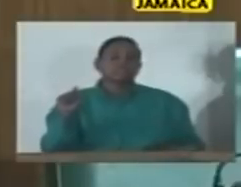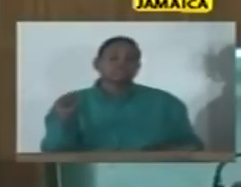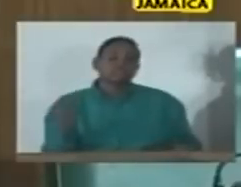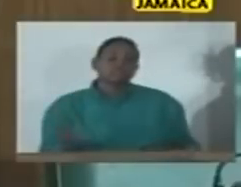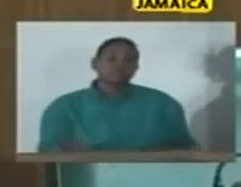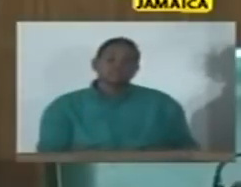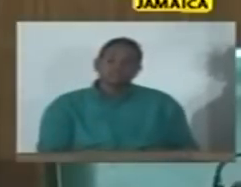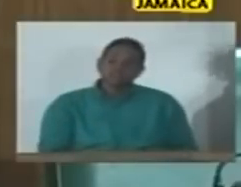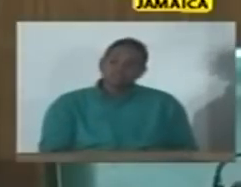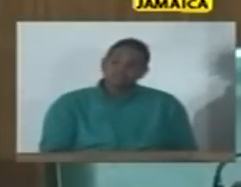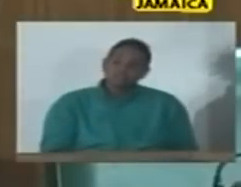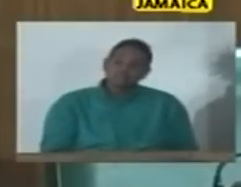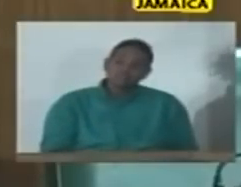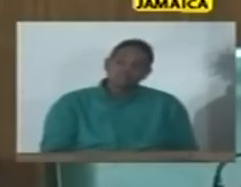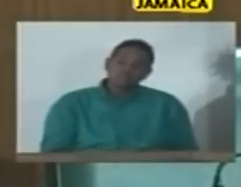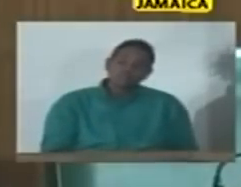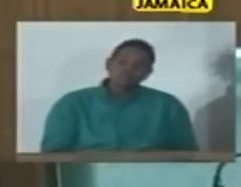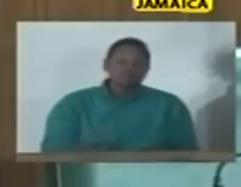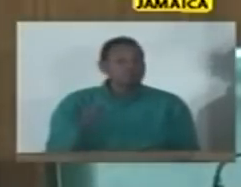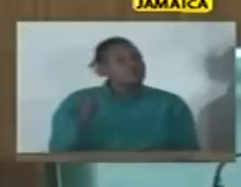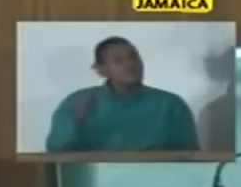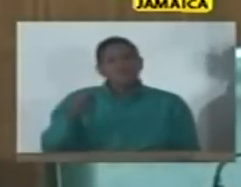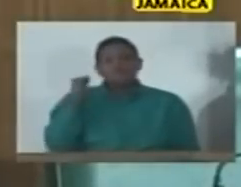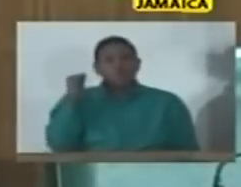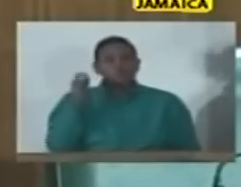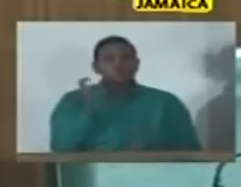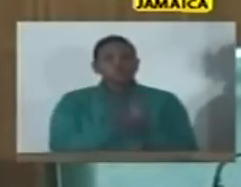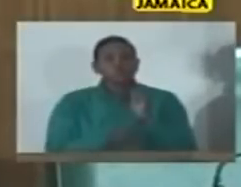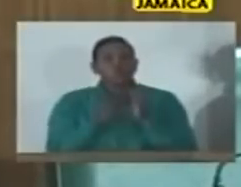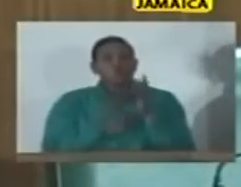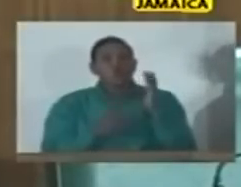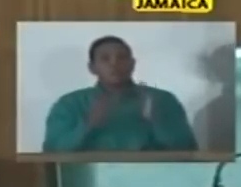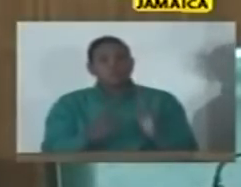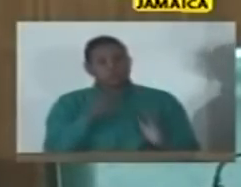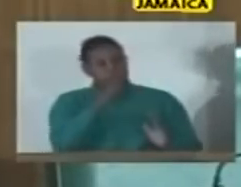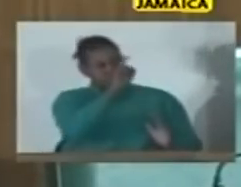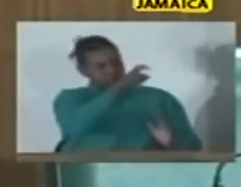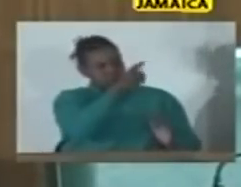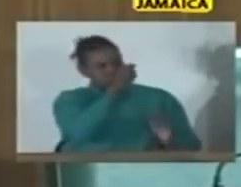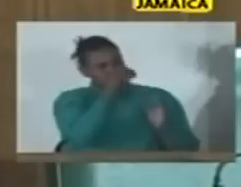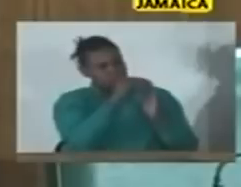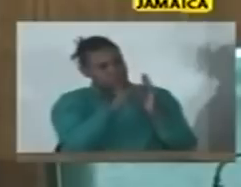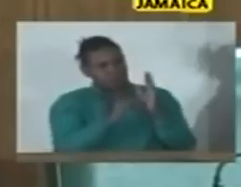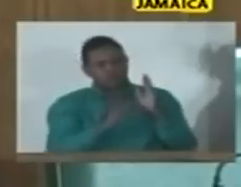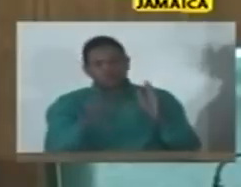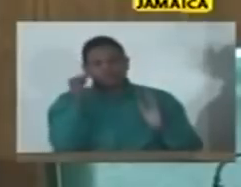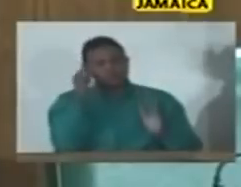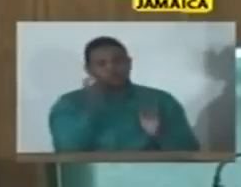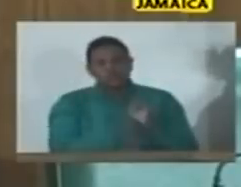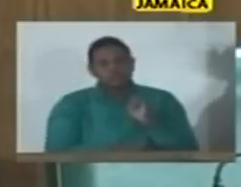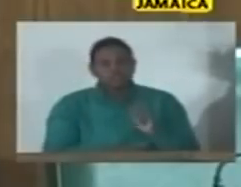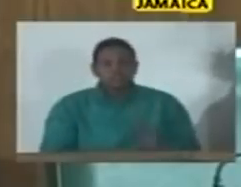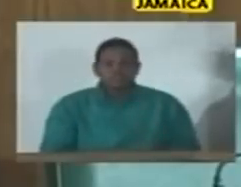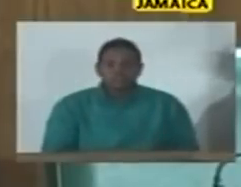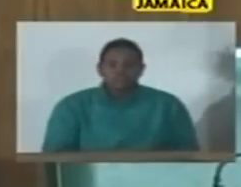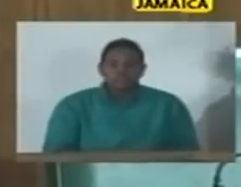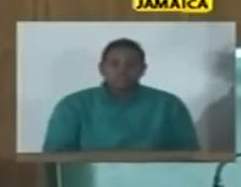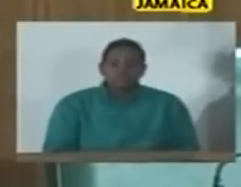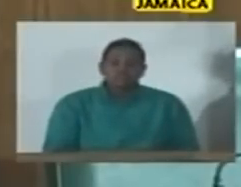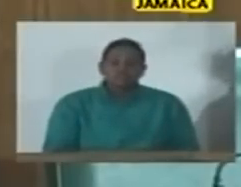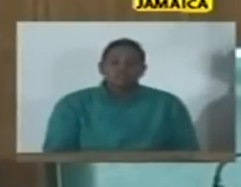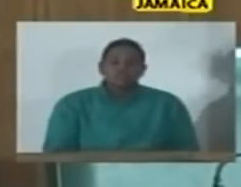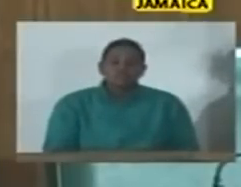And he refused to vary the trust. And he said this, and those